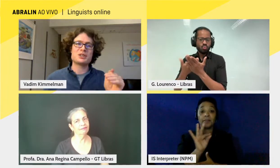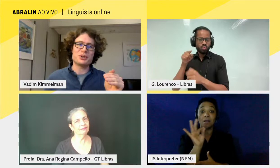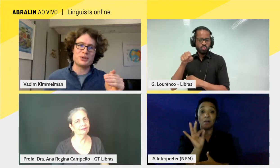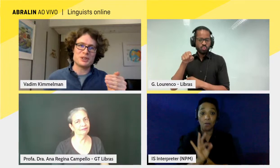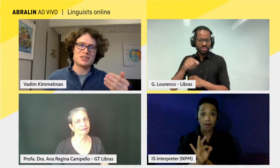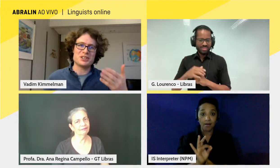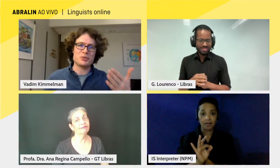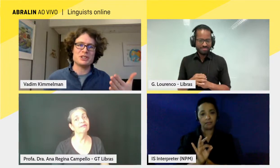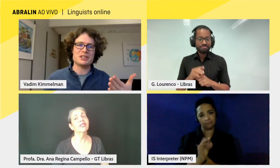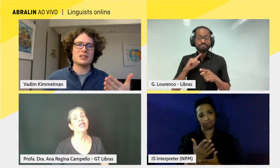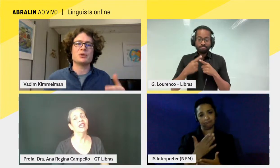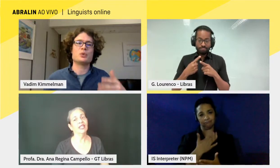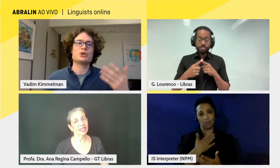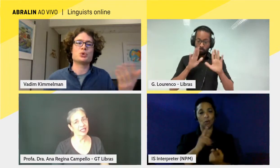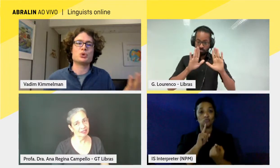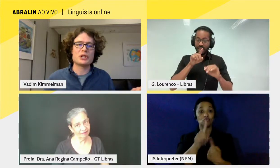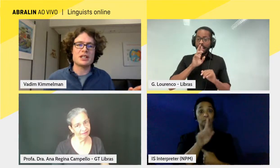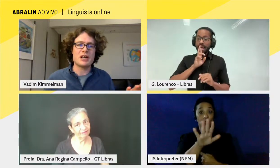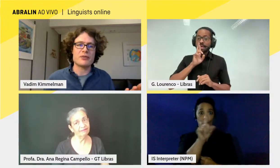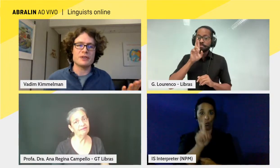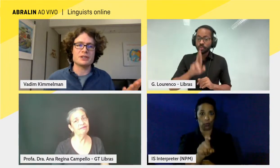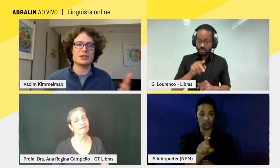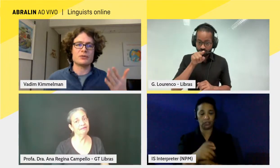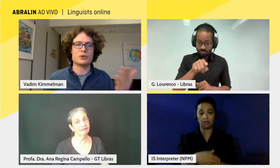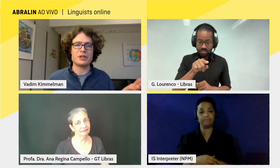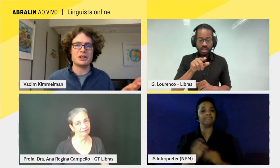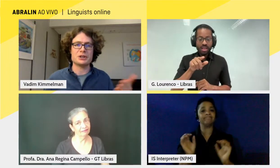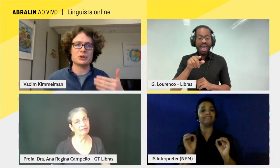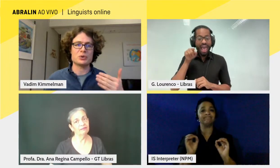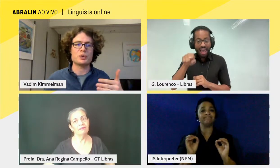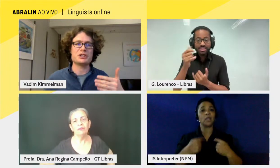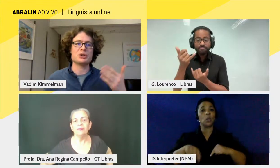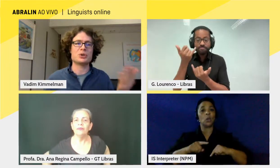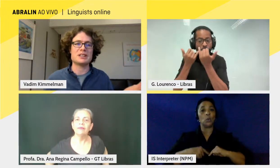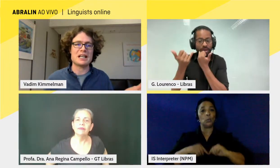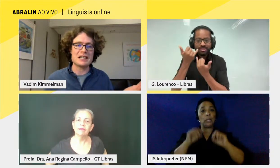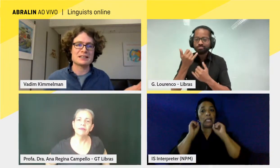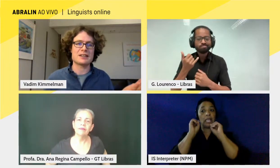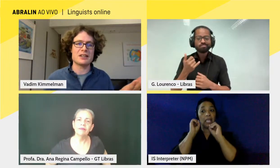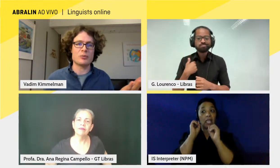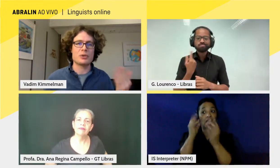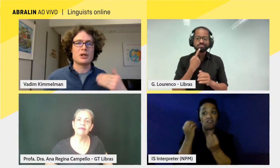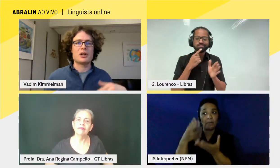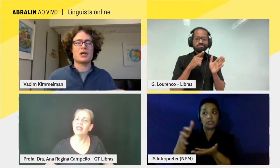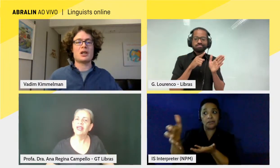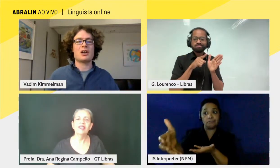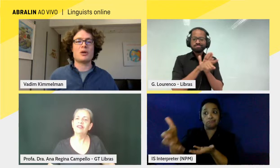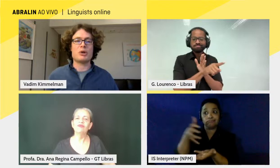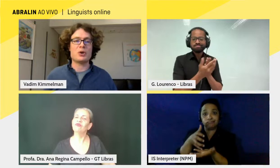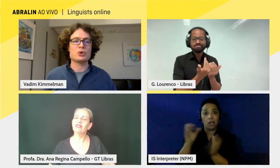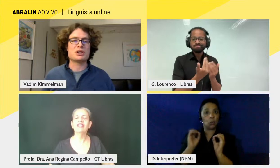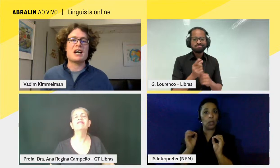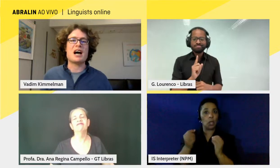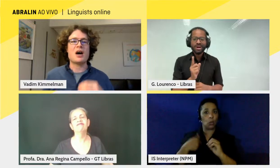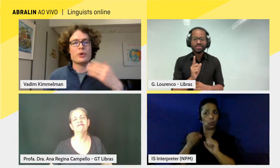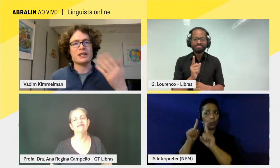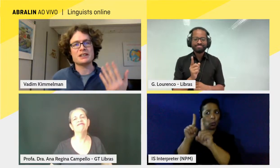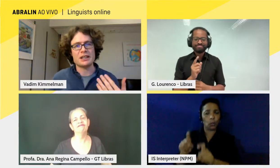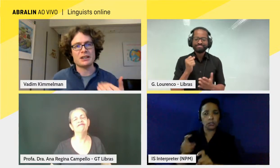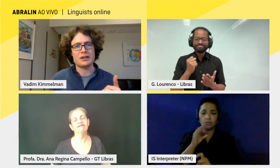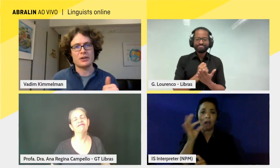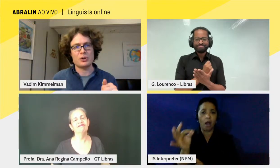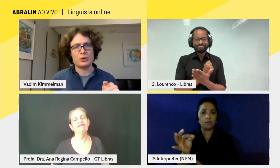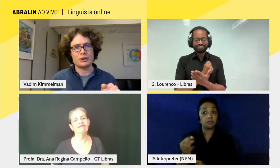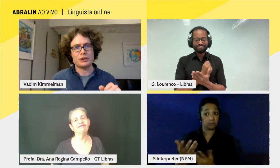So to answer your question immediately, we do not have this information. So we did not ask them about